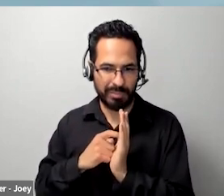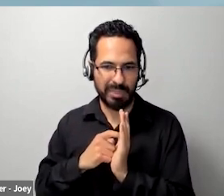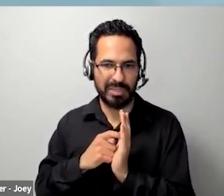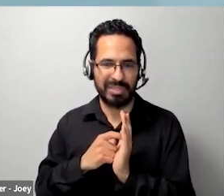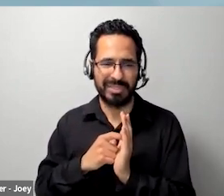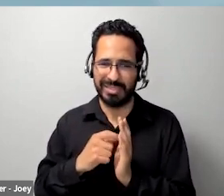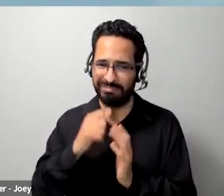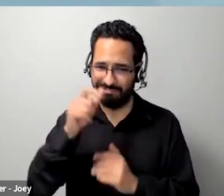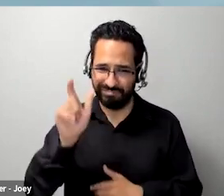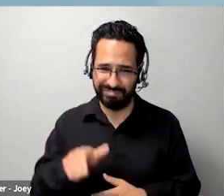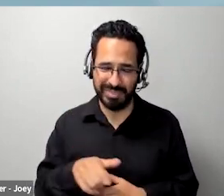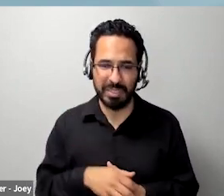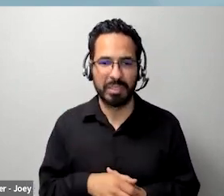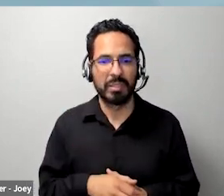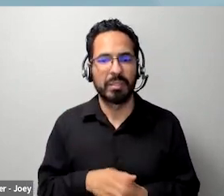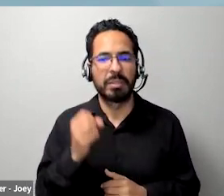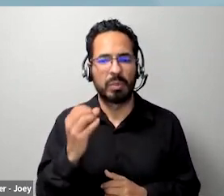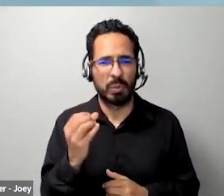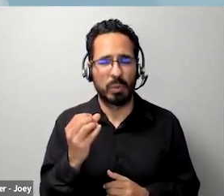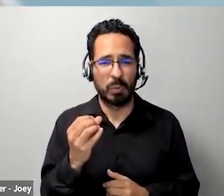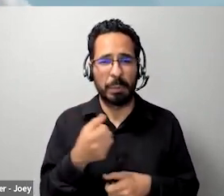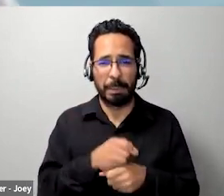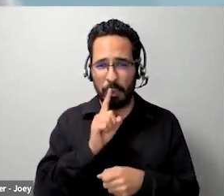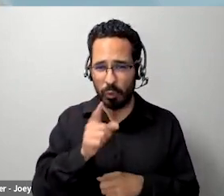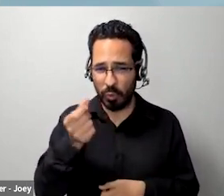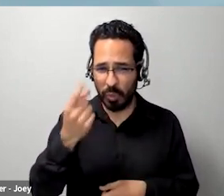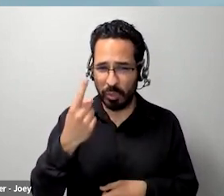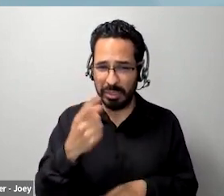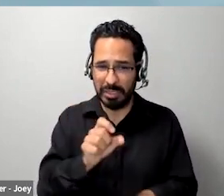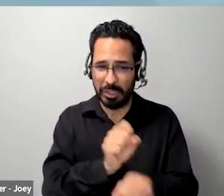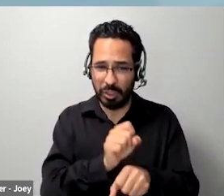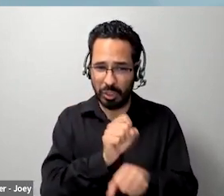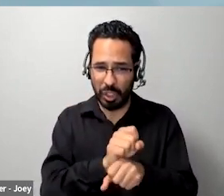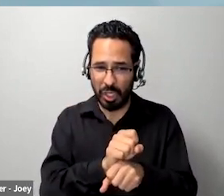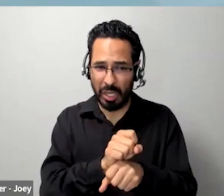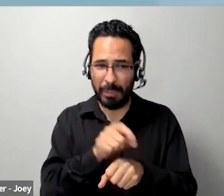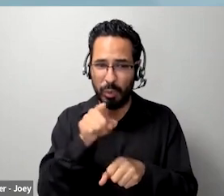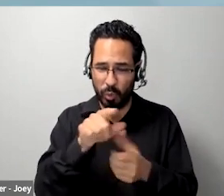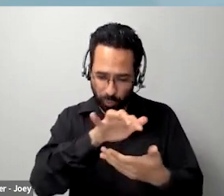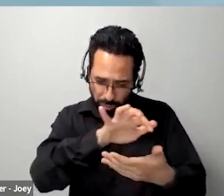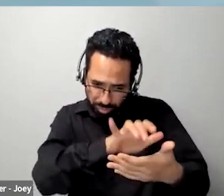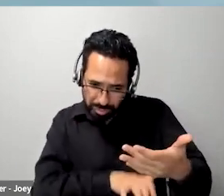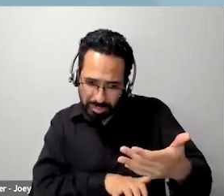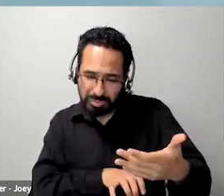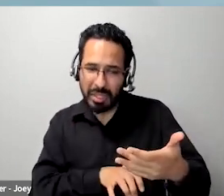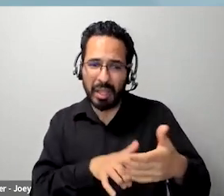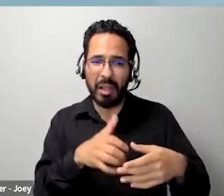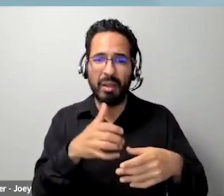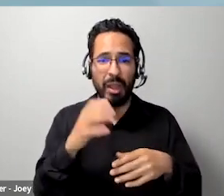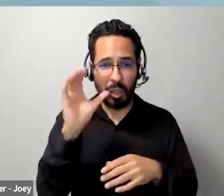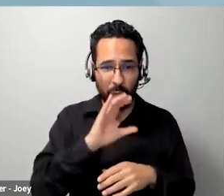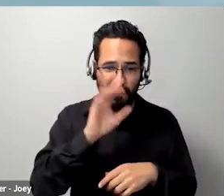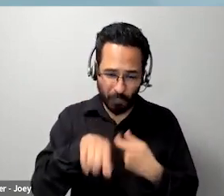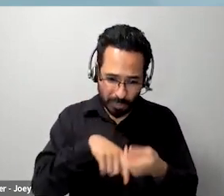are unnecessary. So make sure that you understand the job that you're writing the description for and are truly looking for